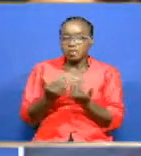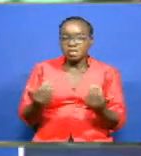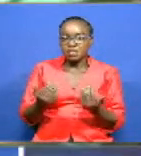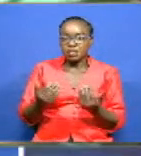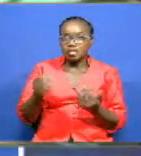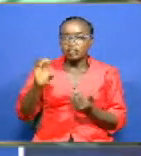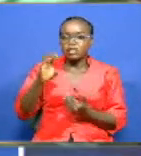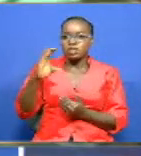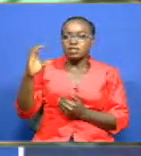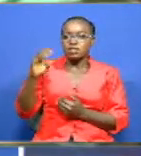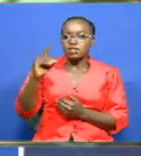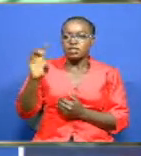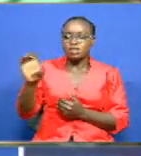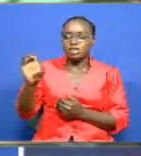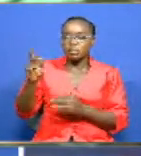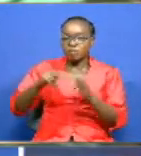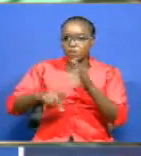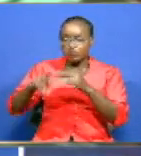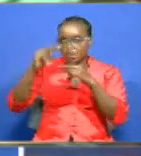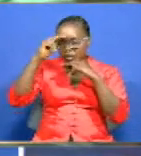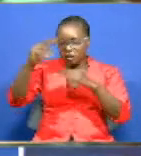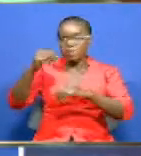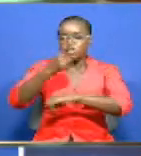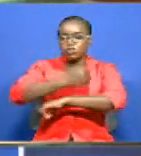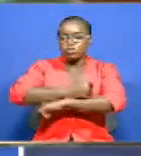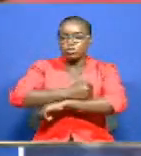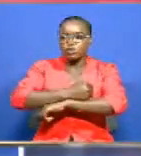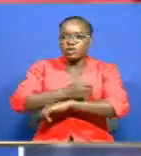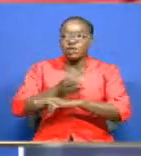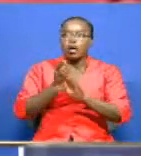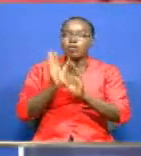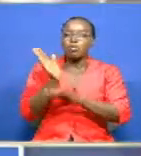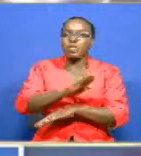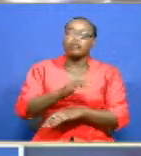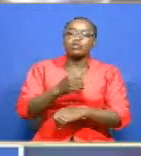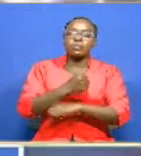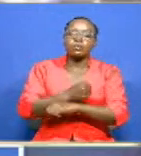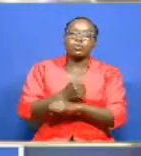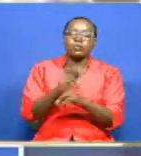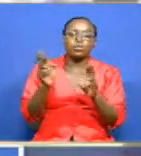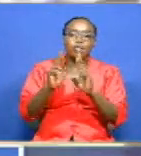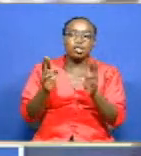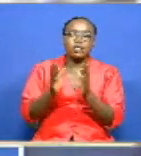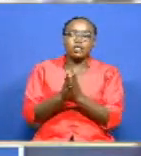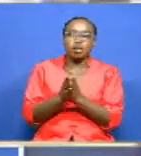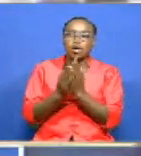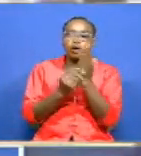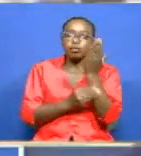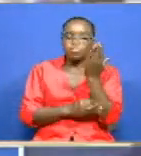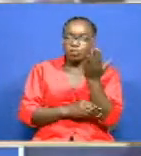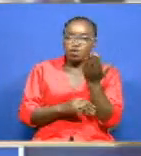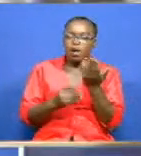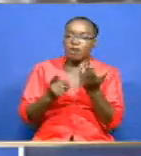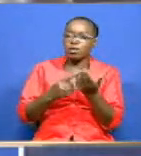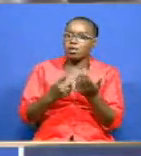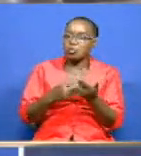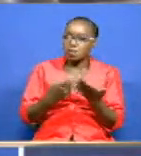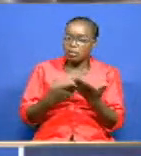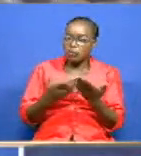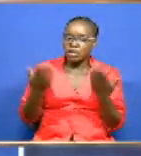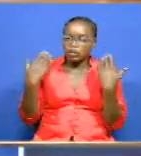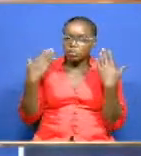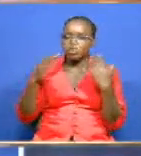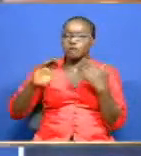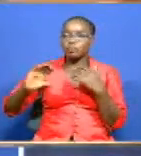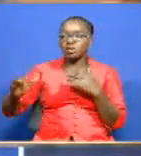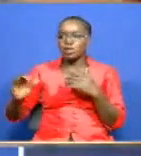development centers, primary and secondary schools, have already reported back to school. Meanwhile, a poor turnout has been recorded in Meru